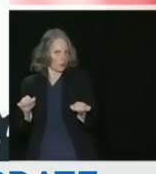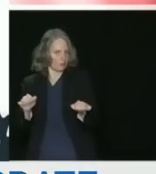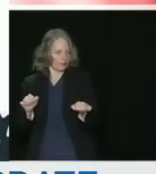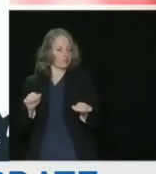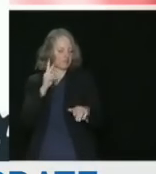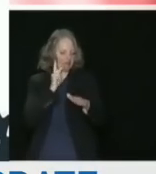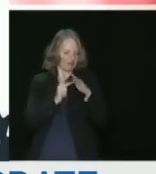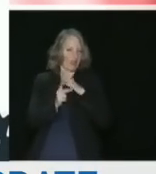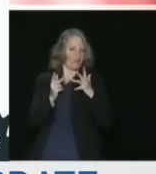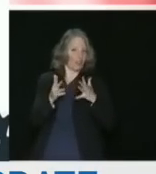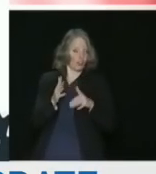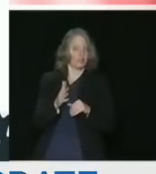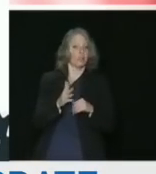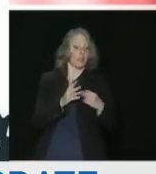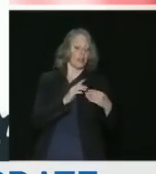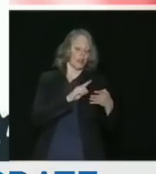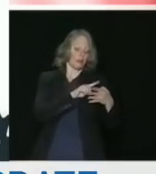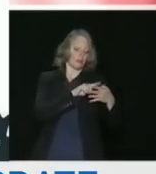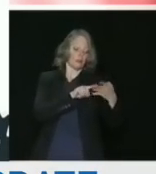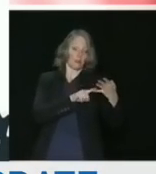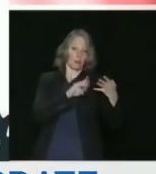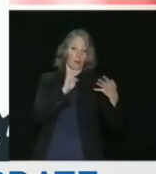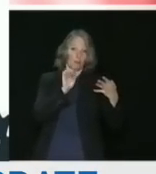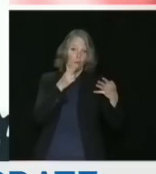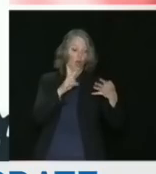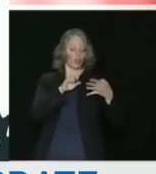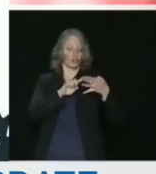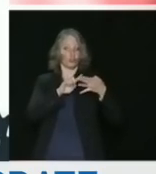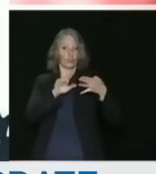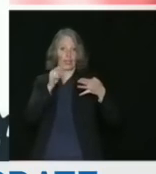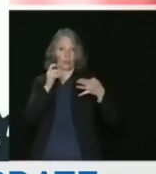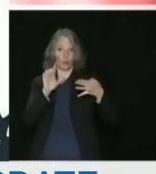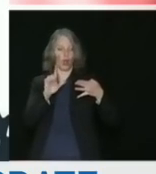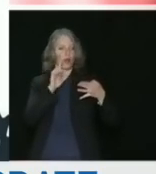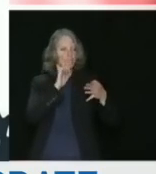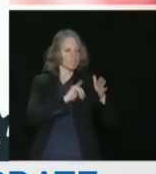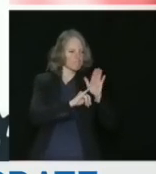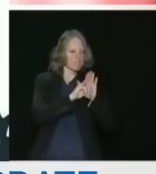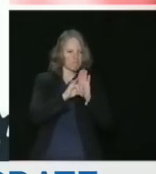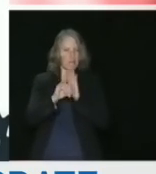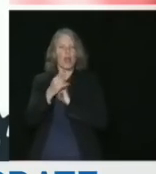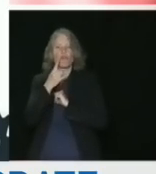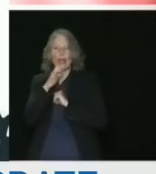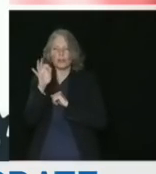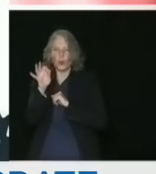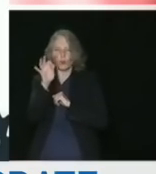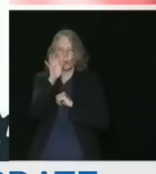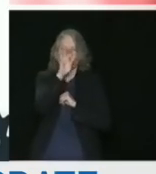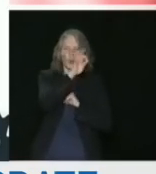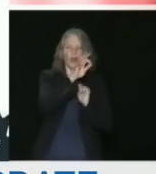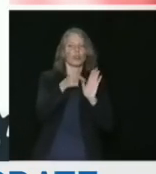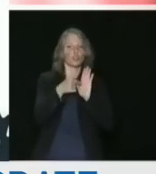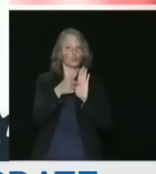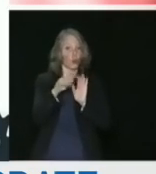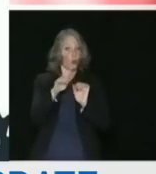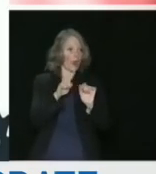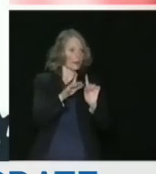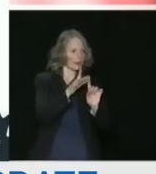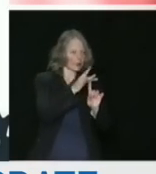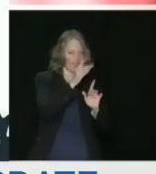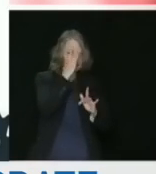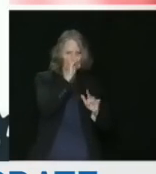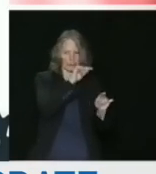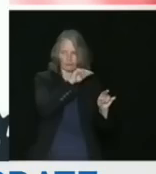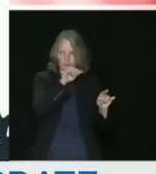precautions. During March and the beginning of April, surveillance data, the little red dots, showing cases reported